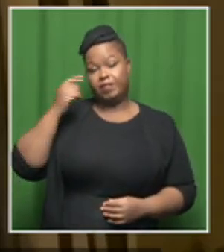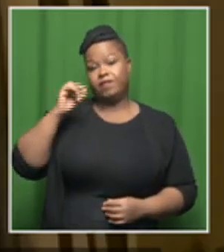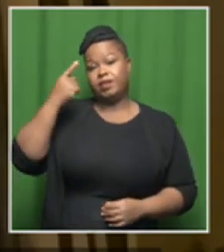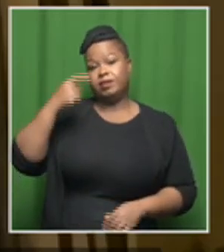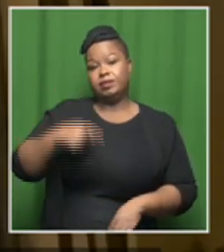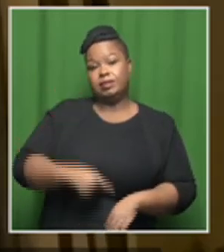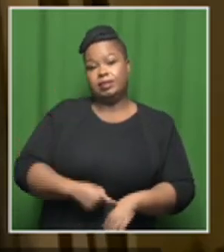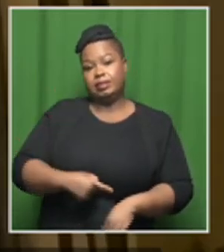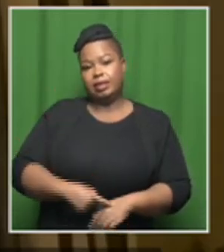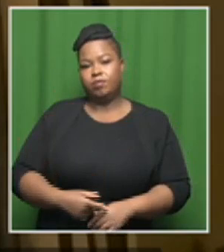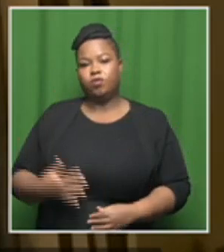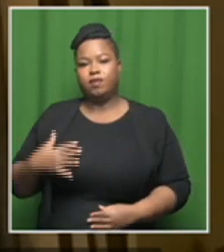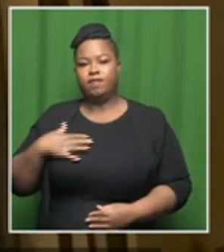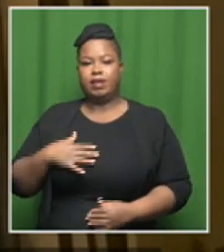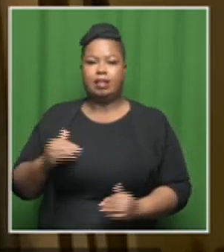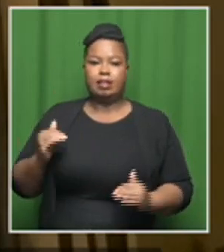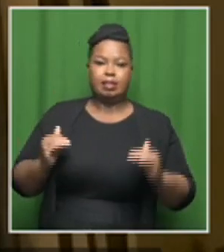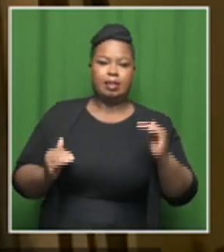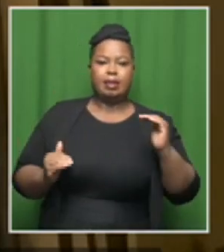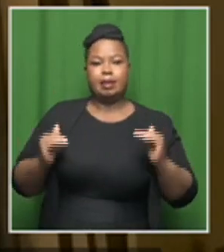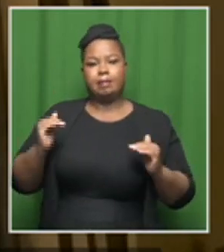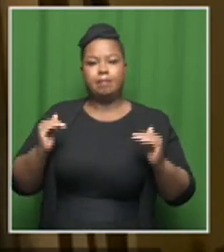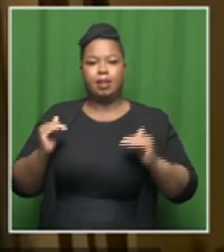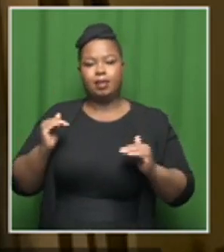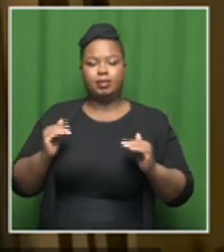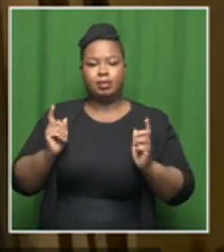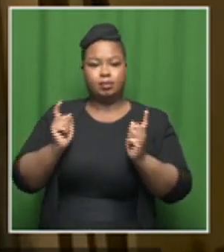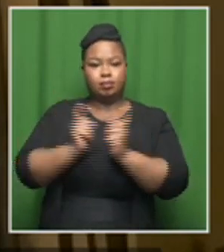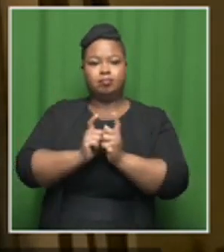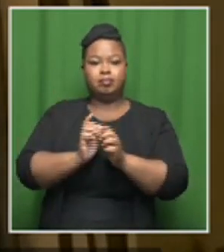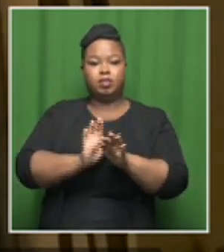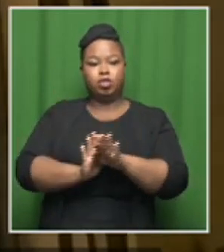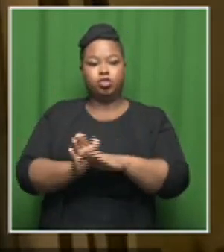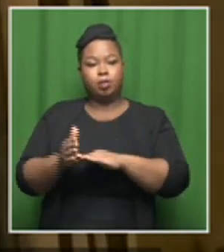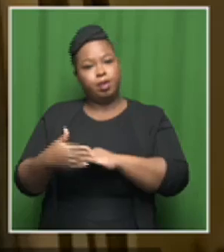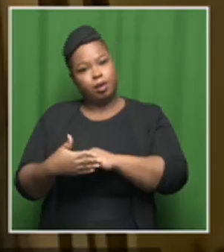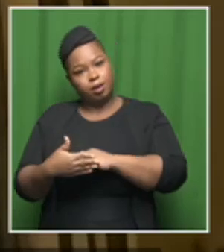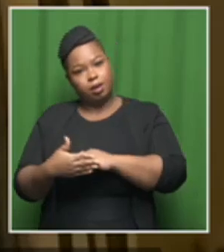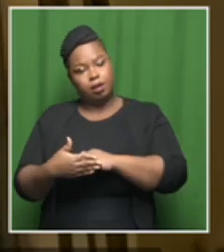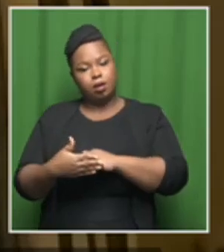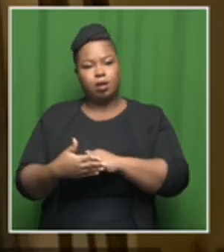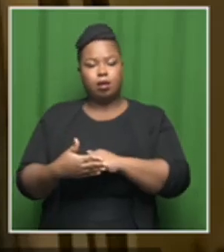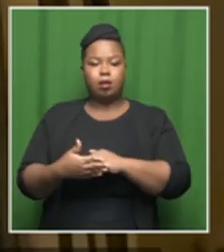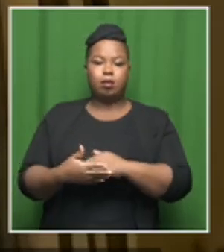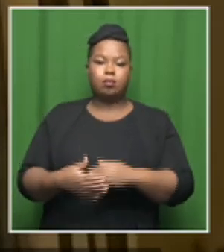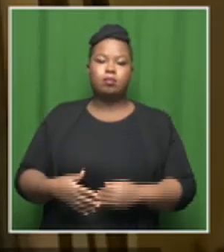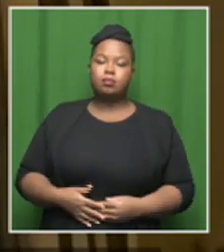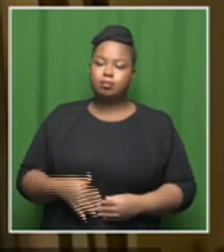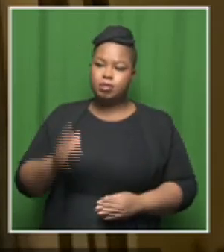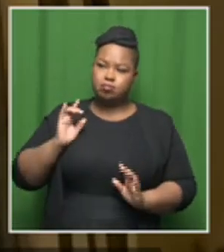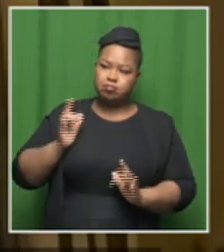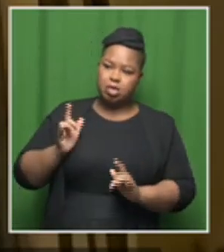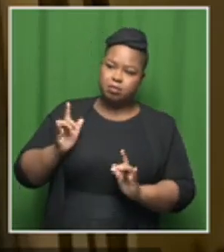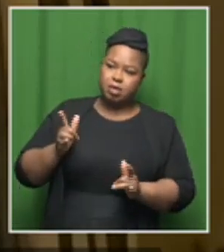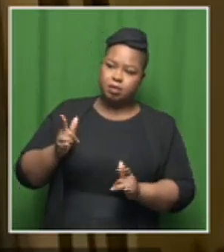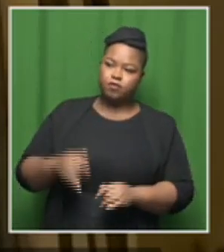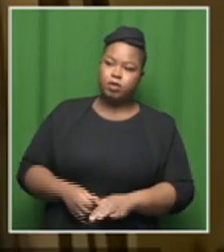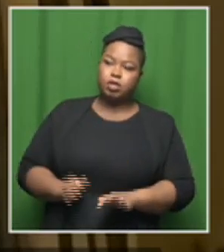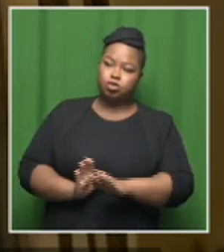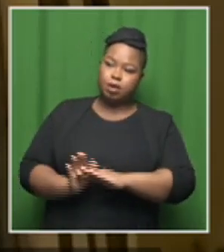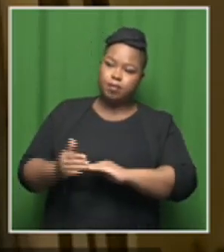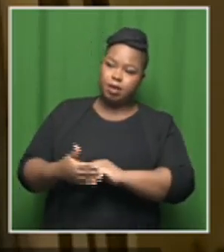very balanced side against Jamaica. I've watched the Jamaican series